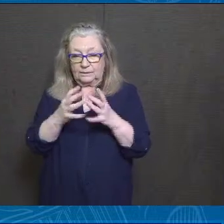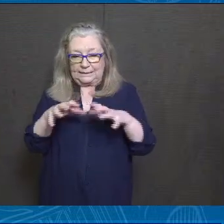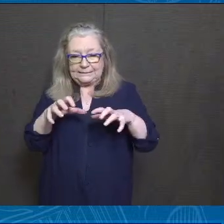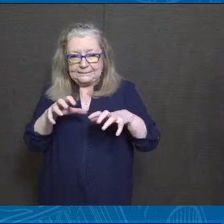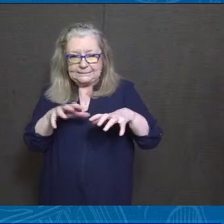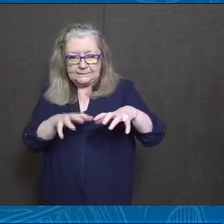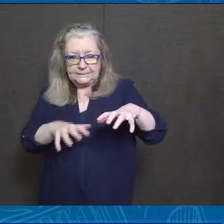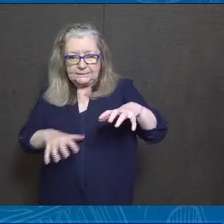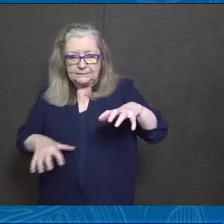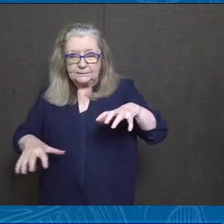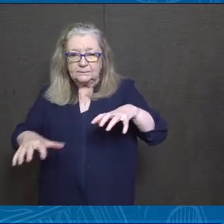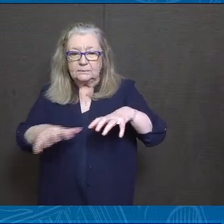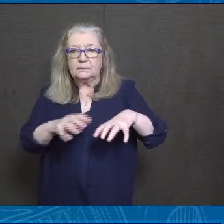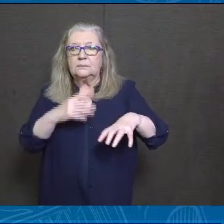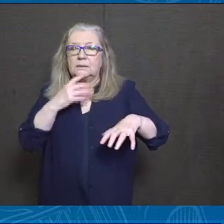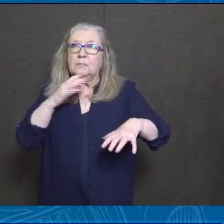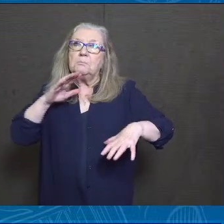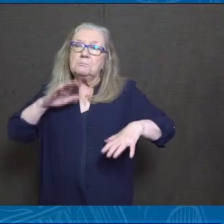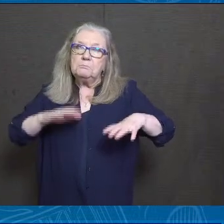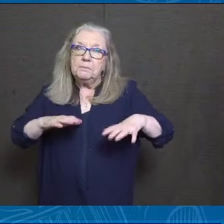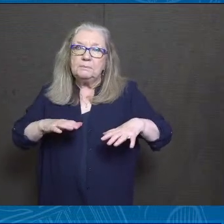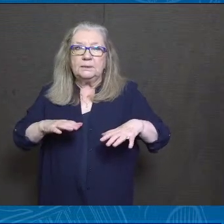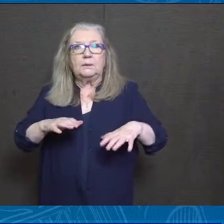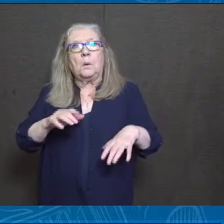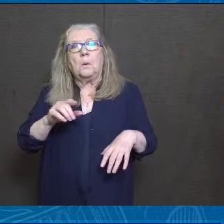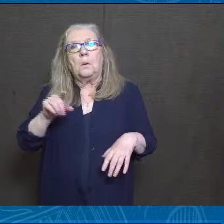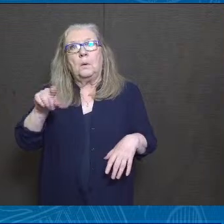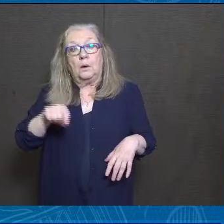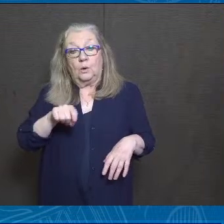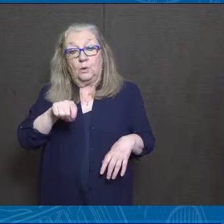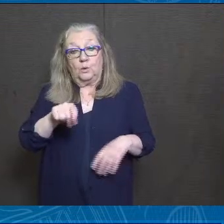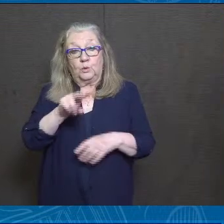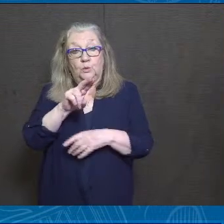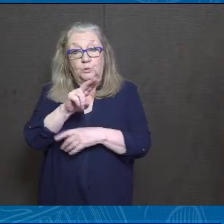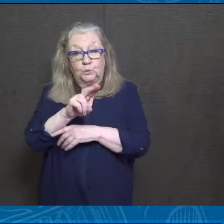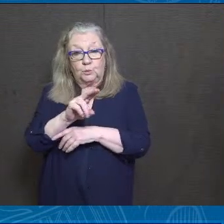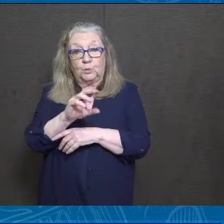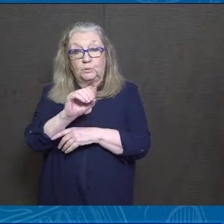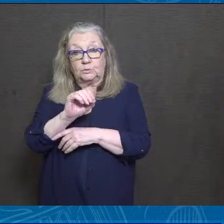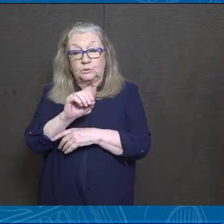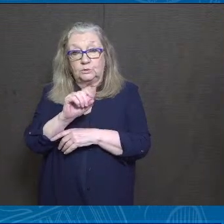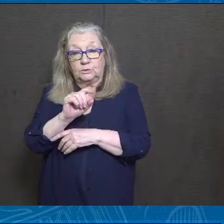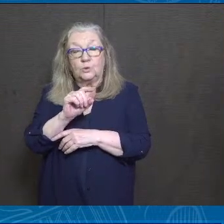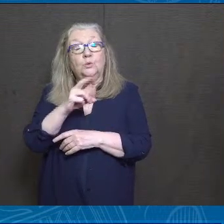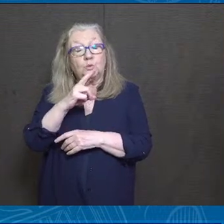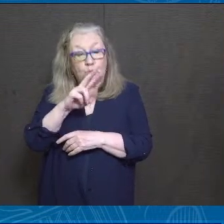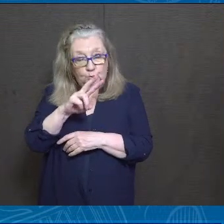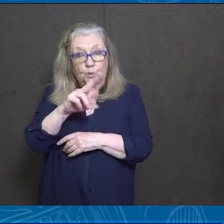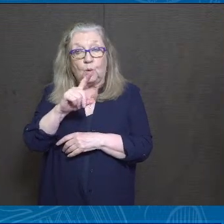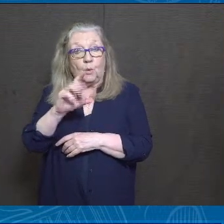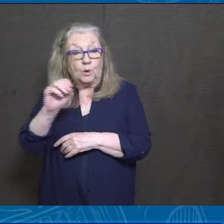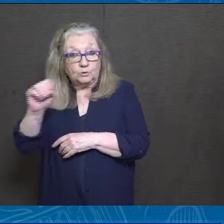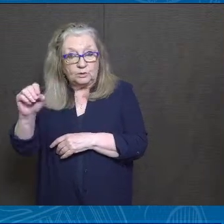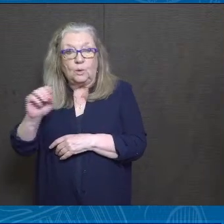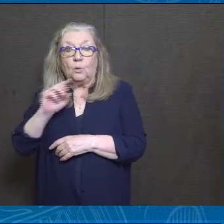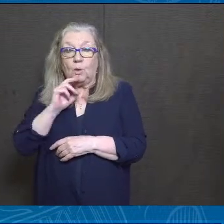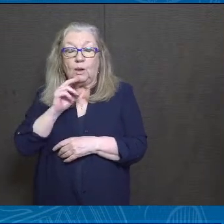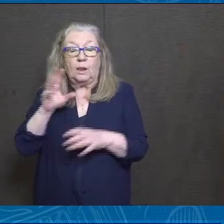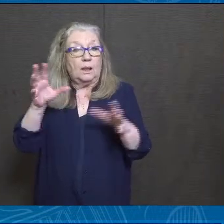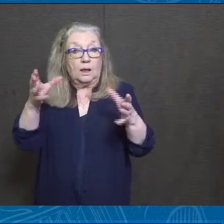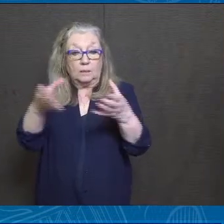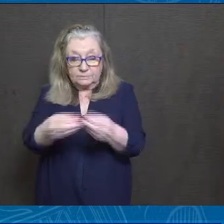will lose around 1/3 of their volume by 2100 and 2/3 of their volume under